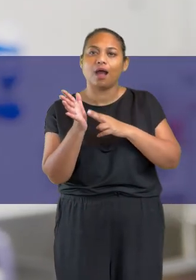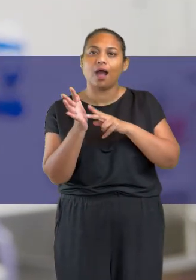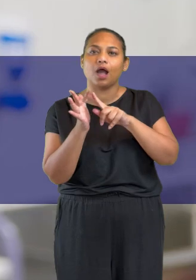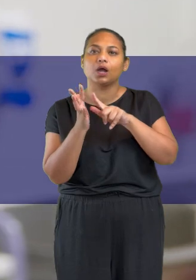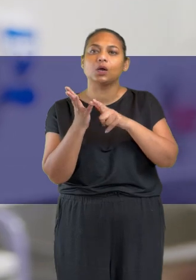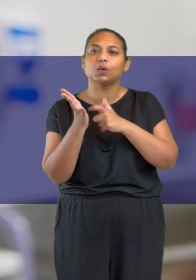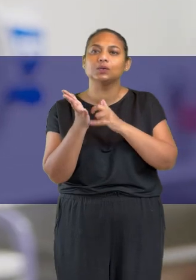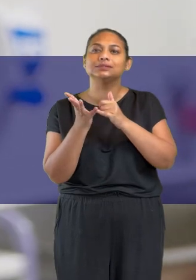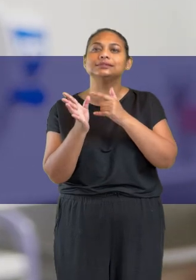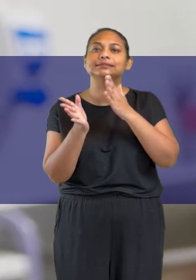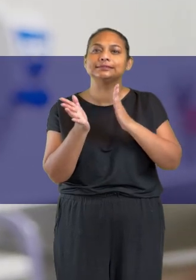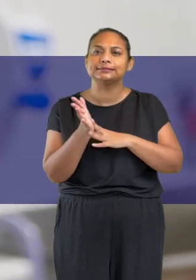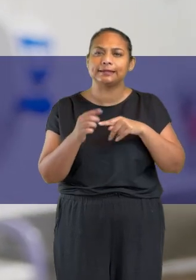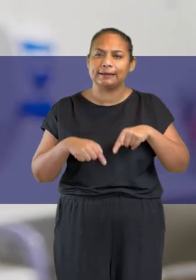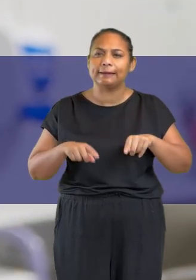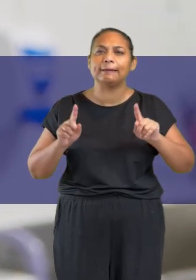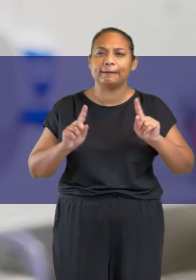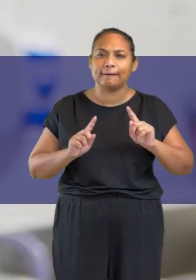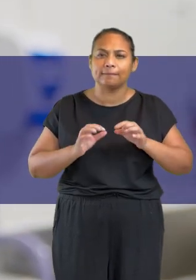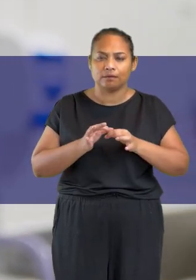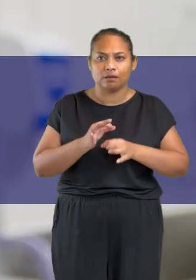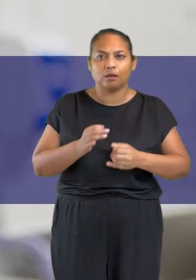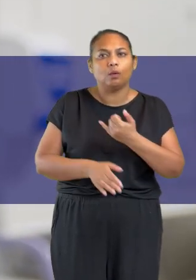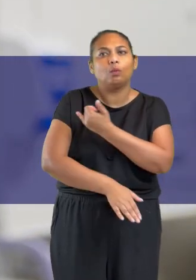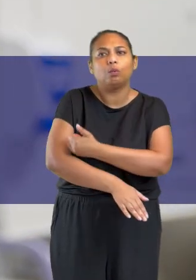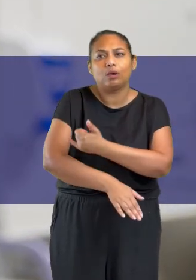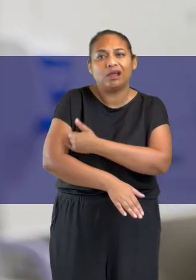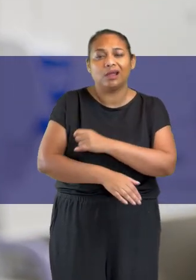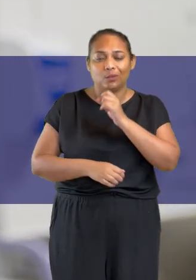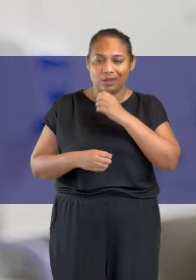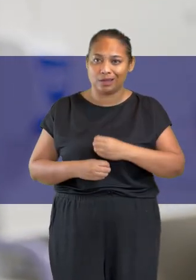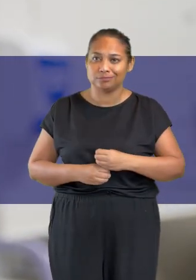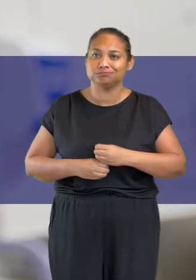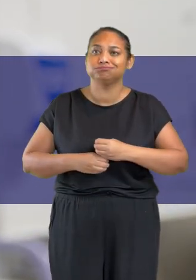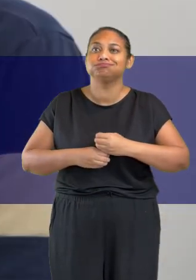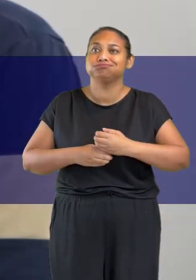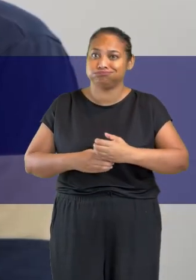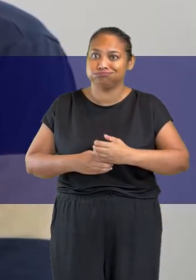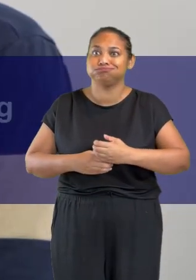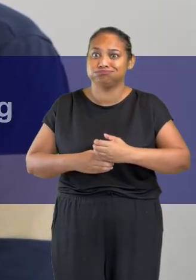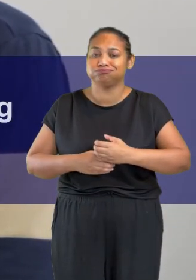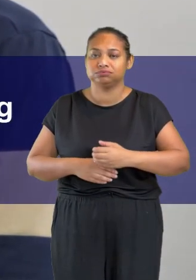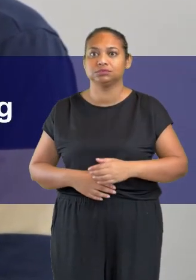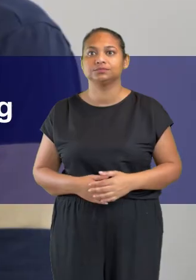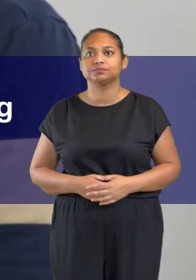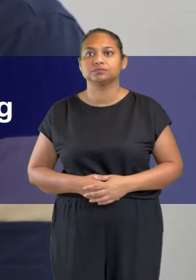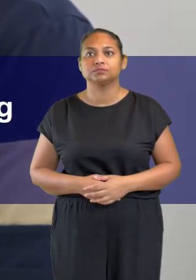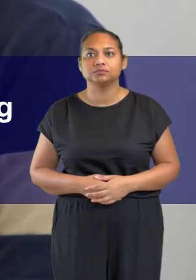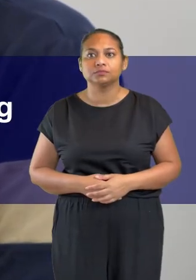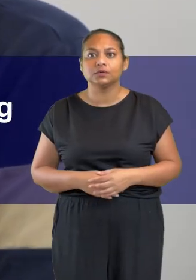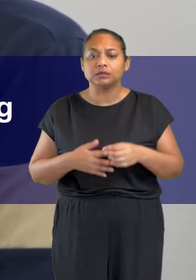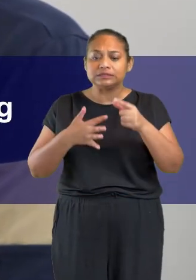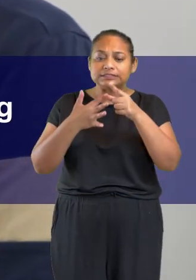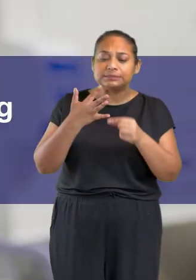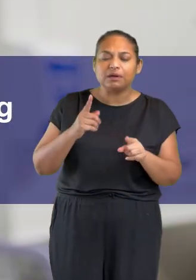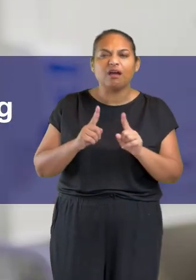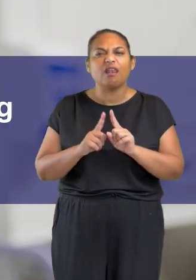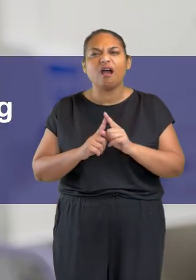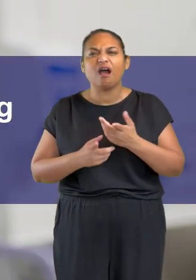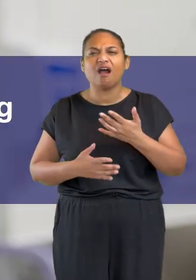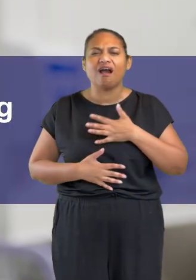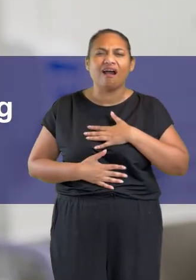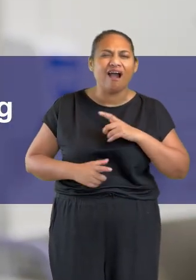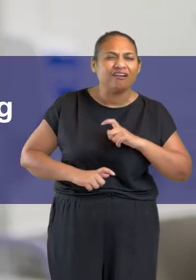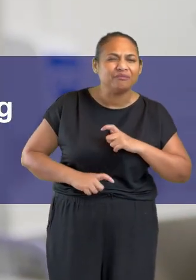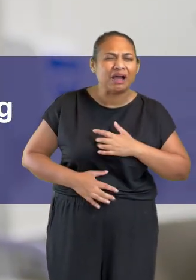a weakening and a swelling within the walls of the aorta, and it starts to expand. Because there are no symptoms of this condition,